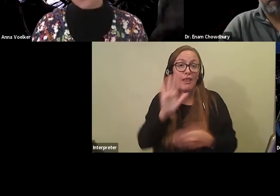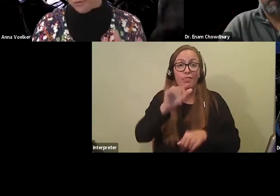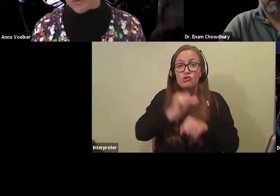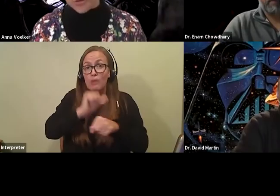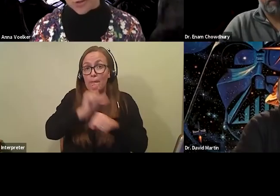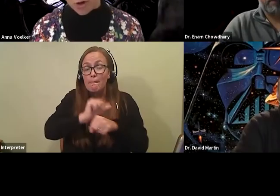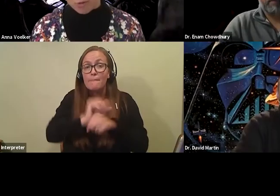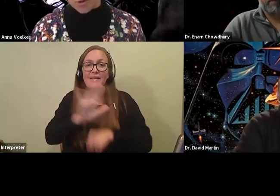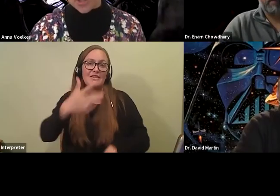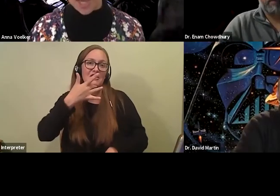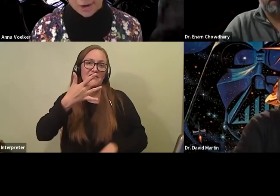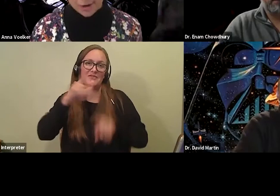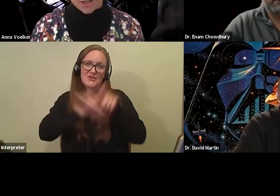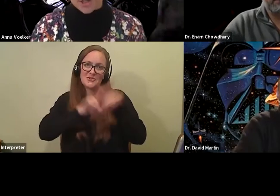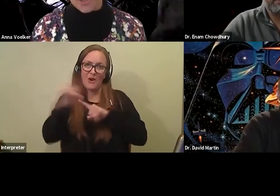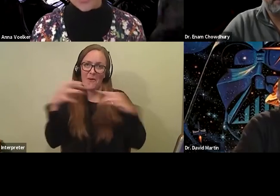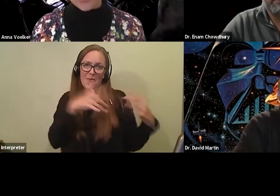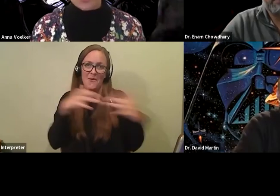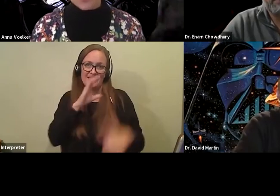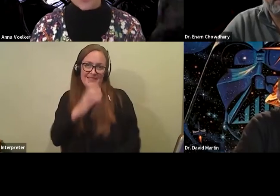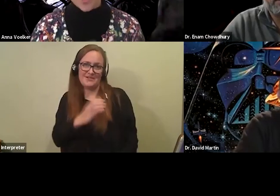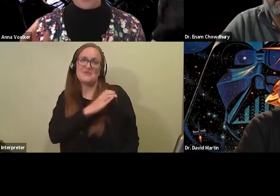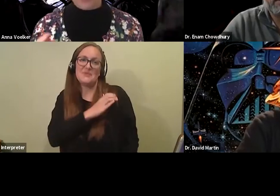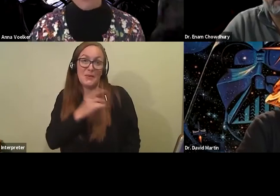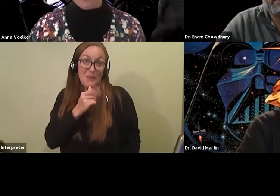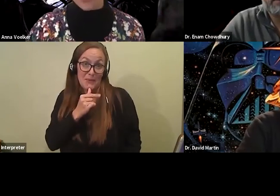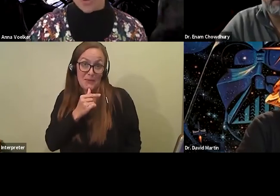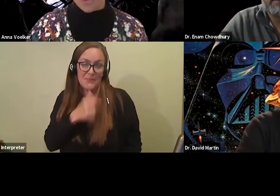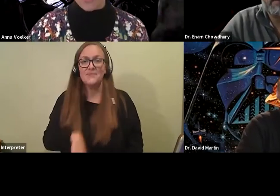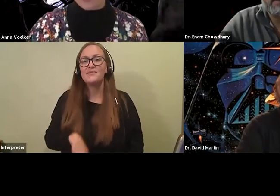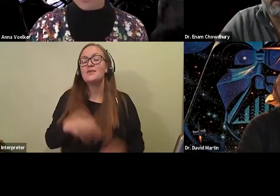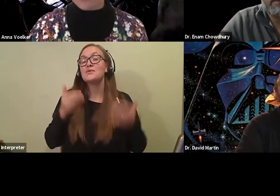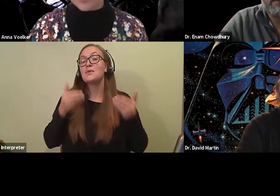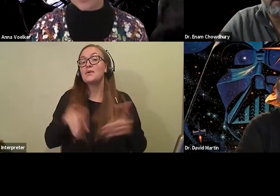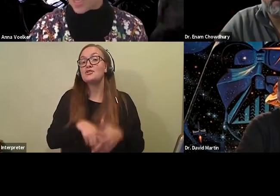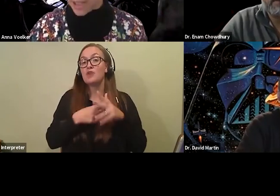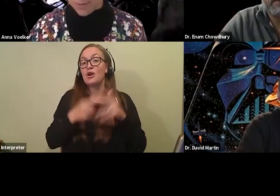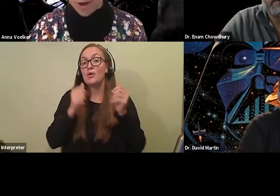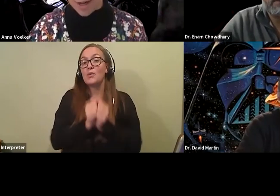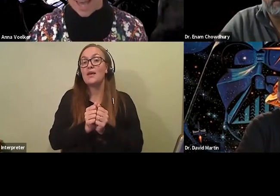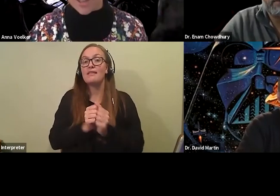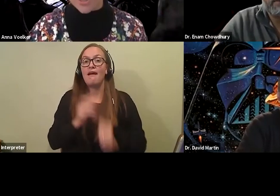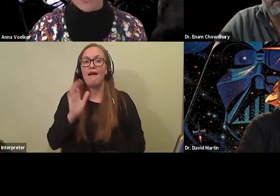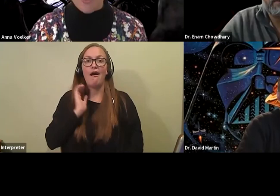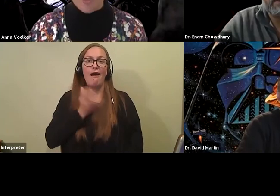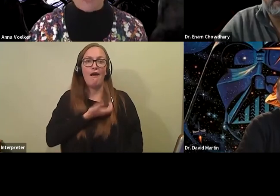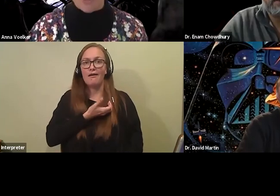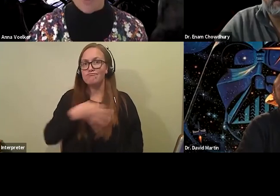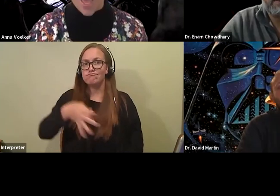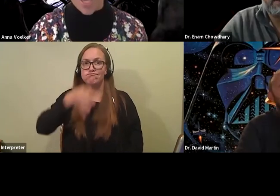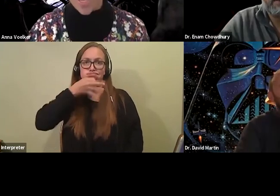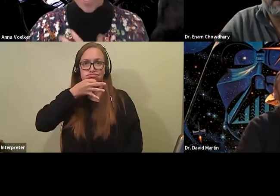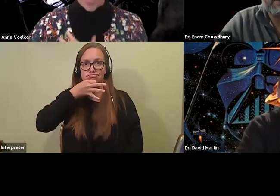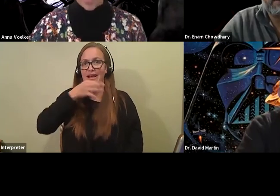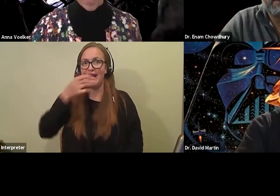and their favorite Star Wars character. So to kick things off, we'll start with our resident expert on galaxies far, far